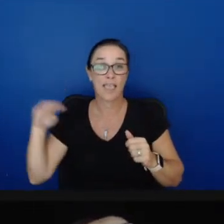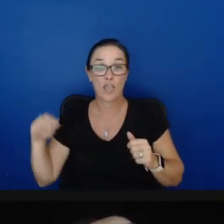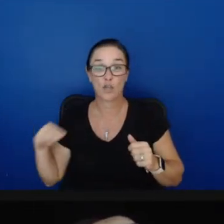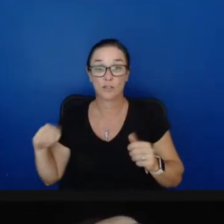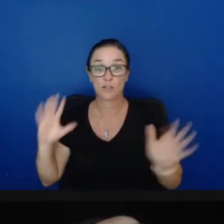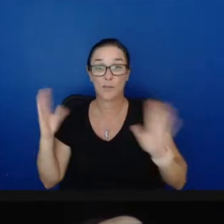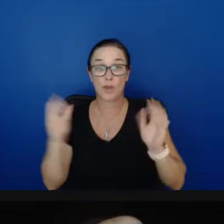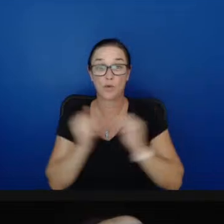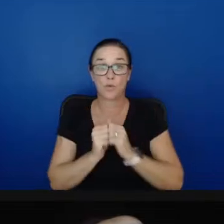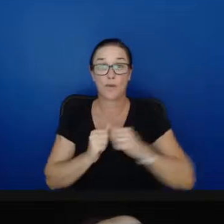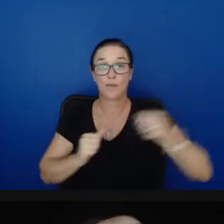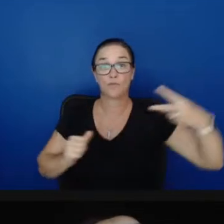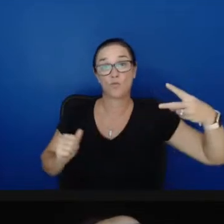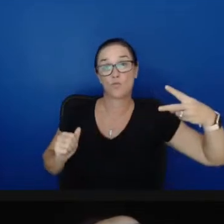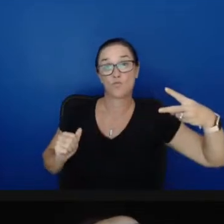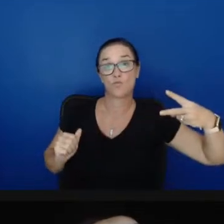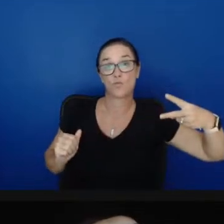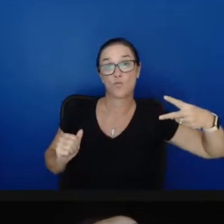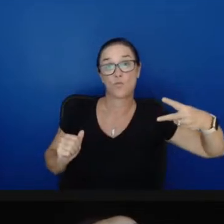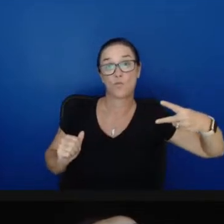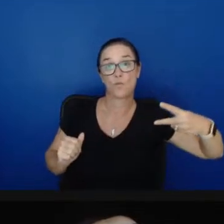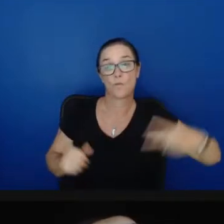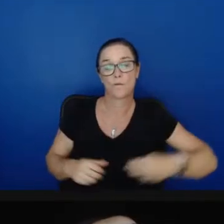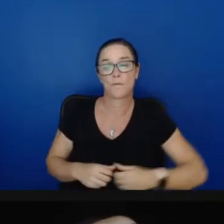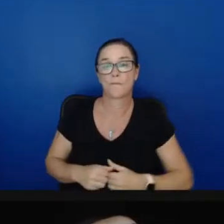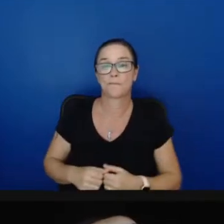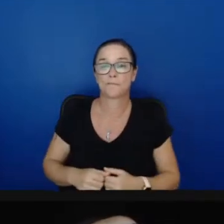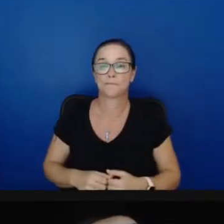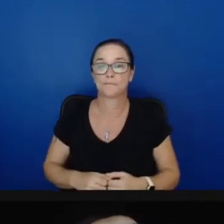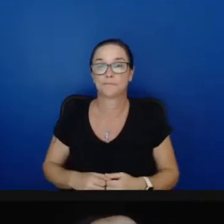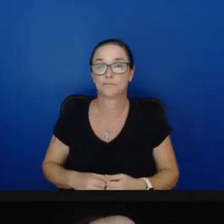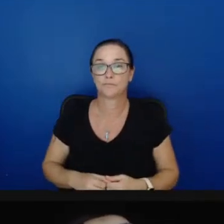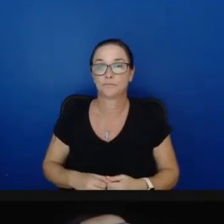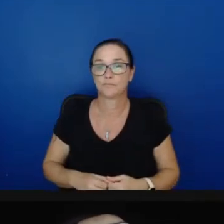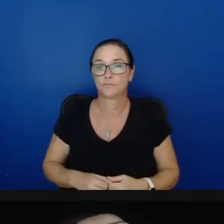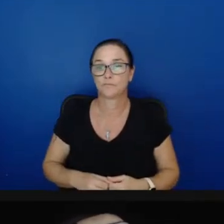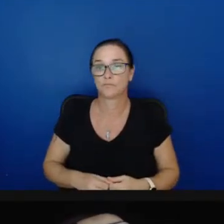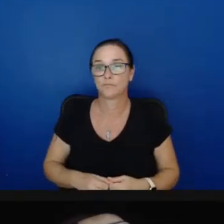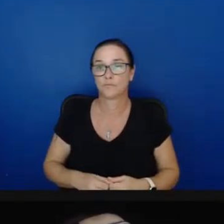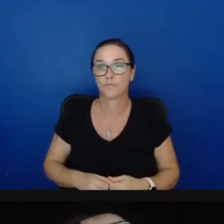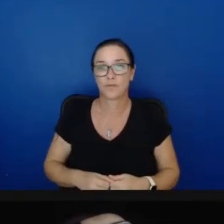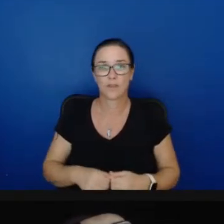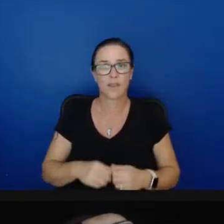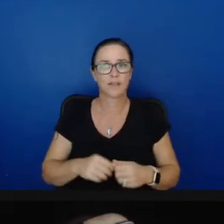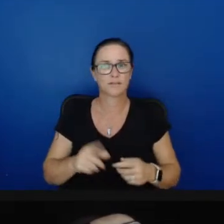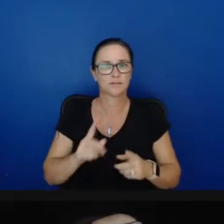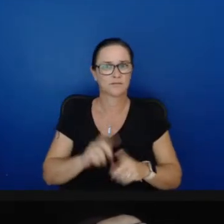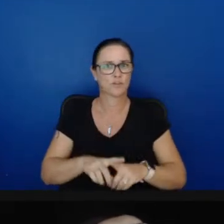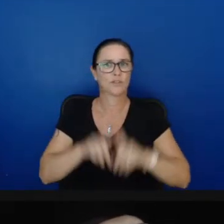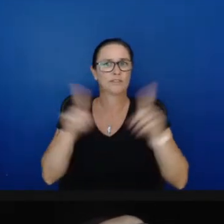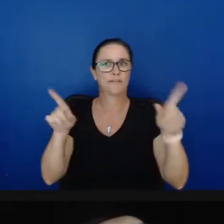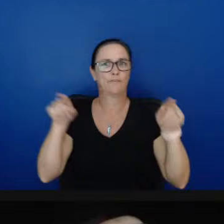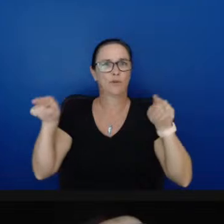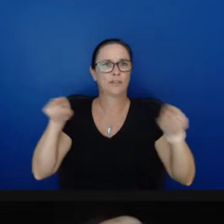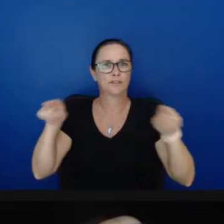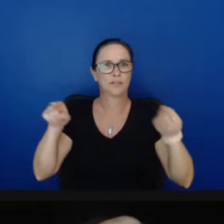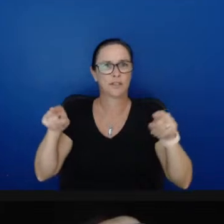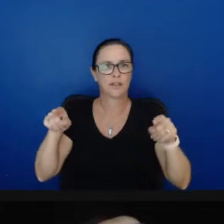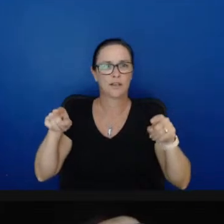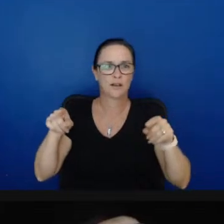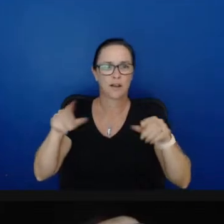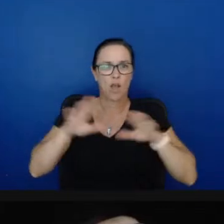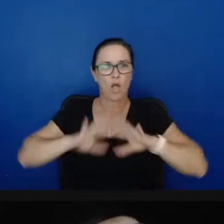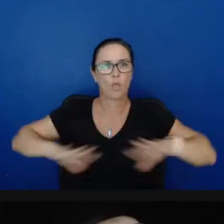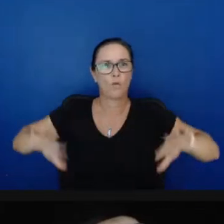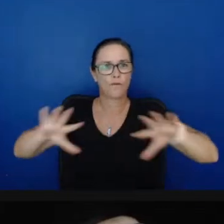magma once again. On this side, you only get 2. So real change across the volcano. And interesting because we